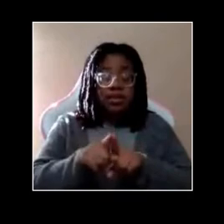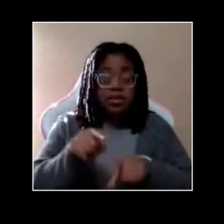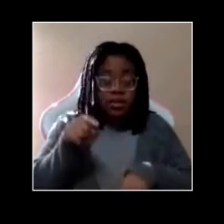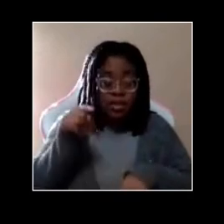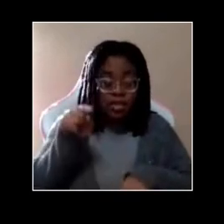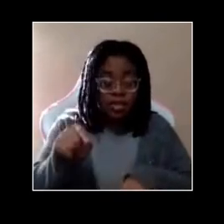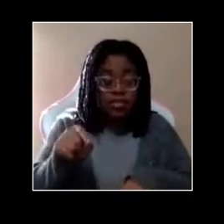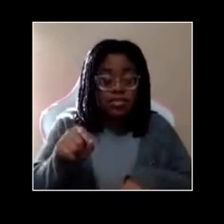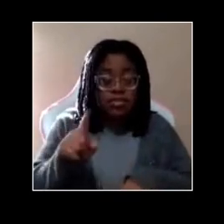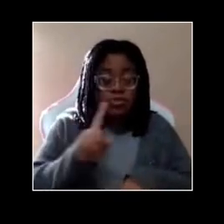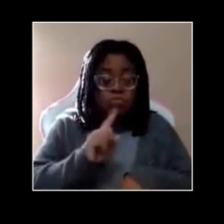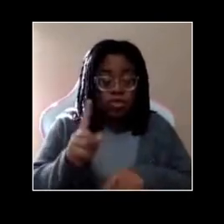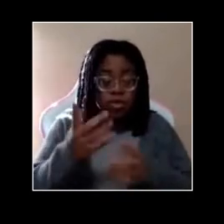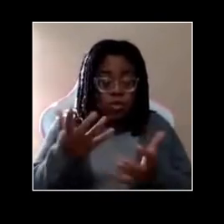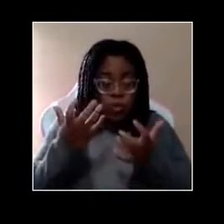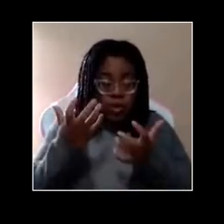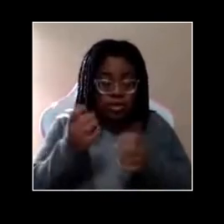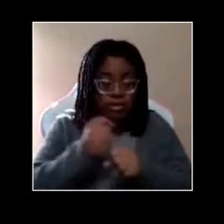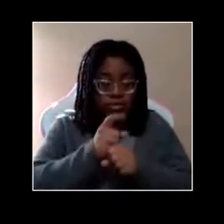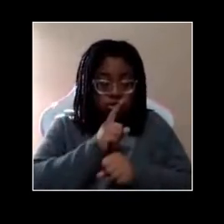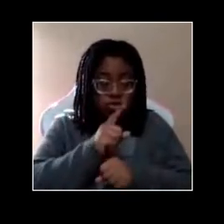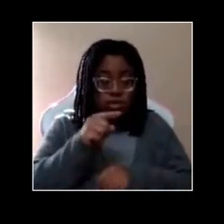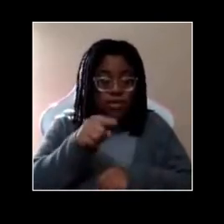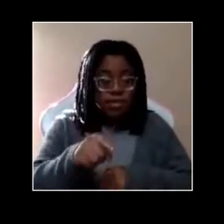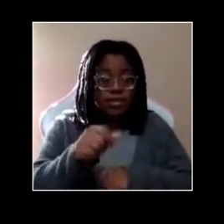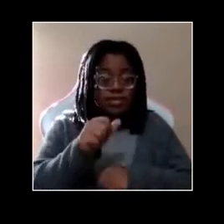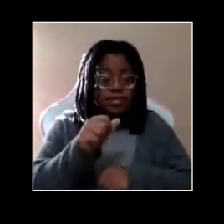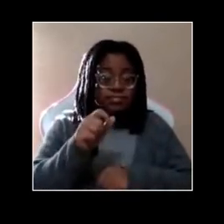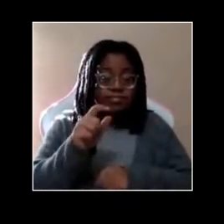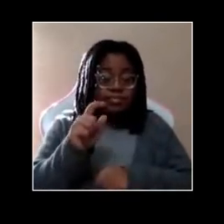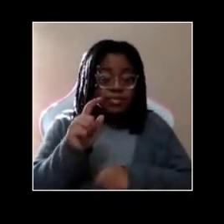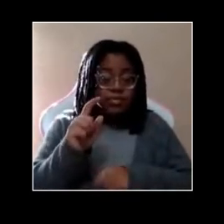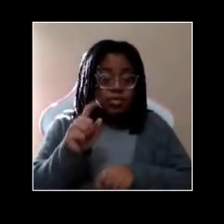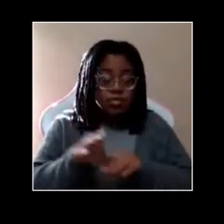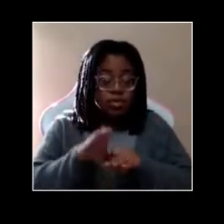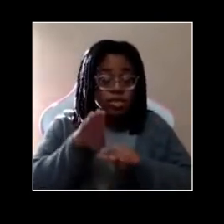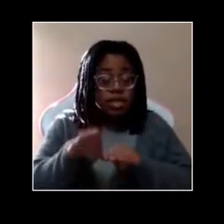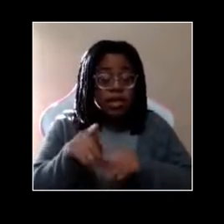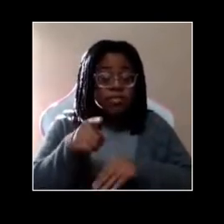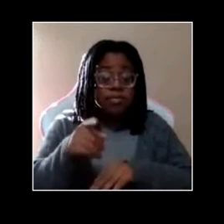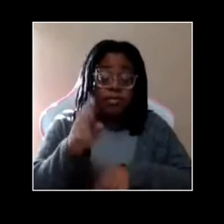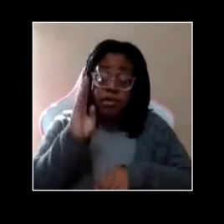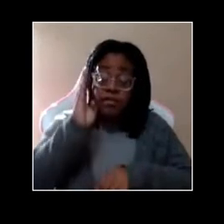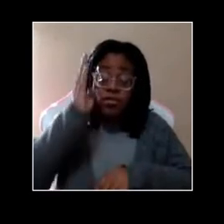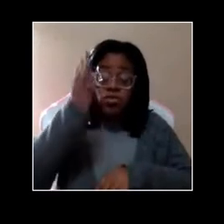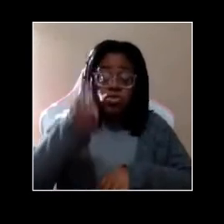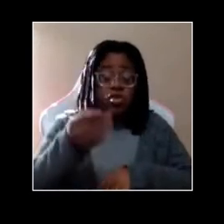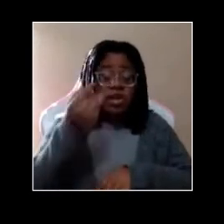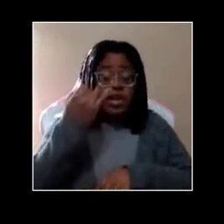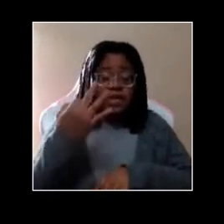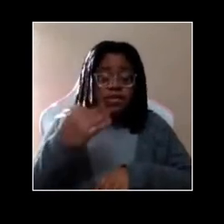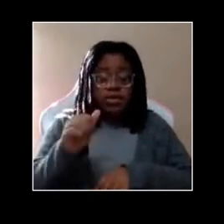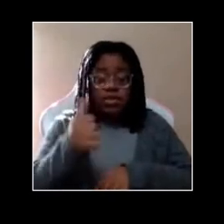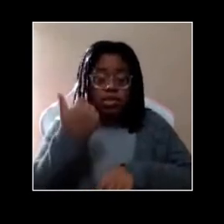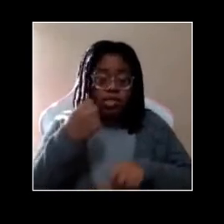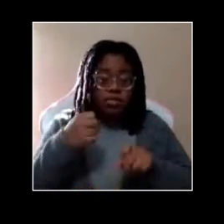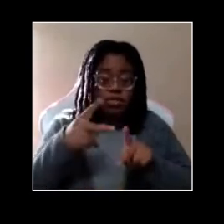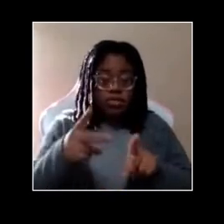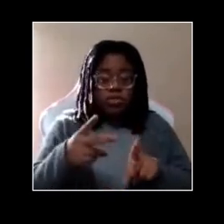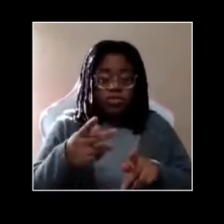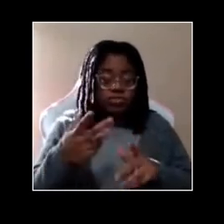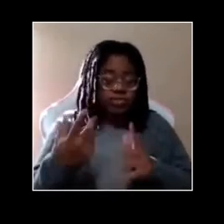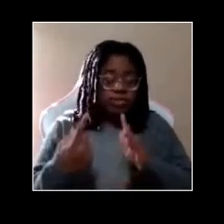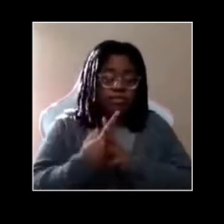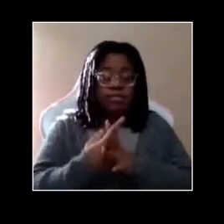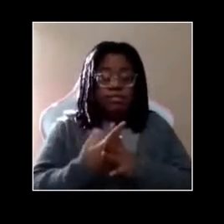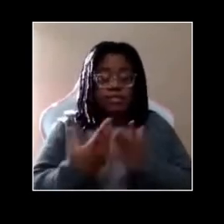we really want to make sure that this is just a first step. And in the future, if there's other opportunities coming up,